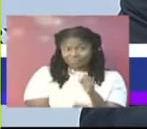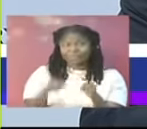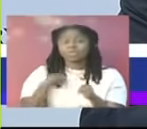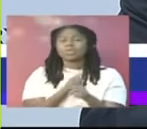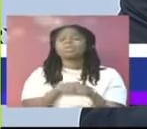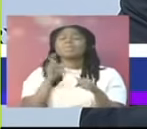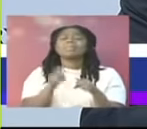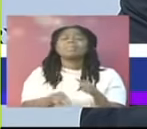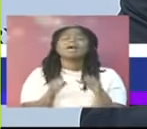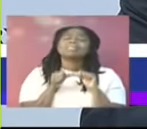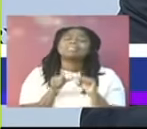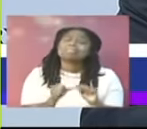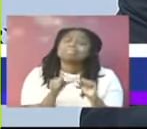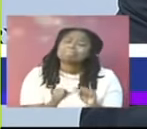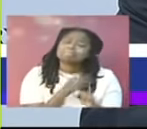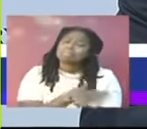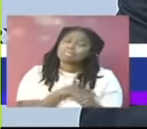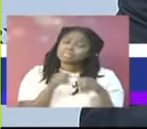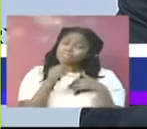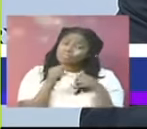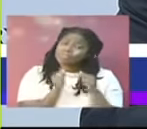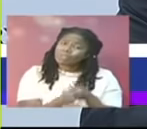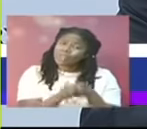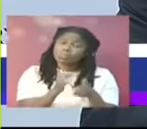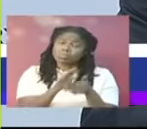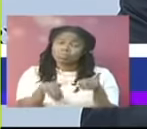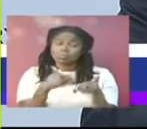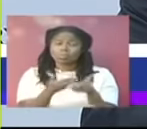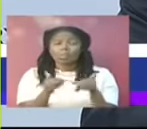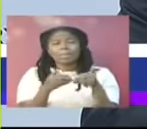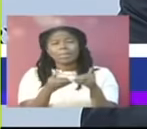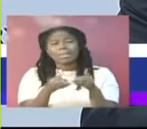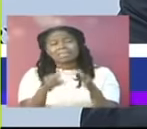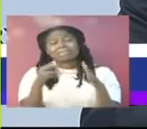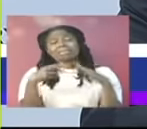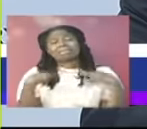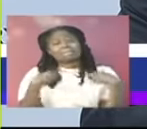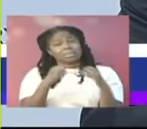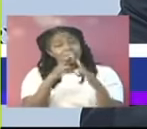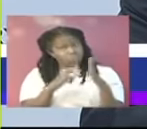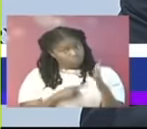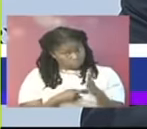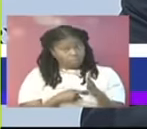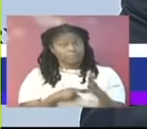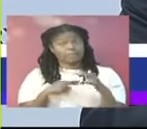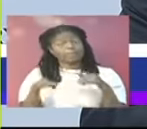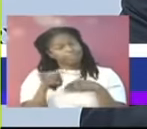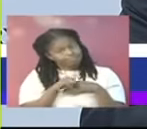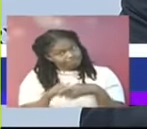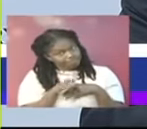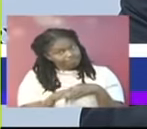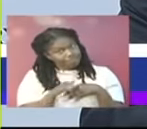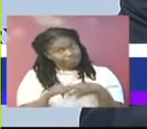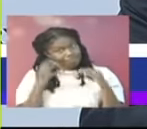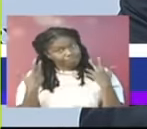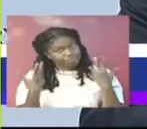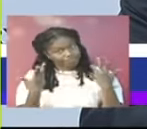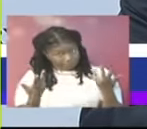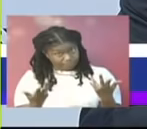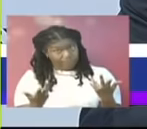health guidelines and rules. Even though you've been vaccinated, the entire population needs to follow the same pattern, the same rules, so